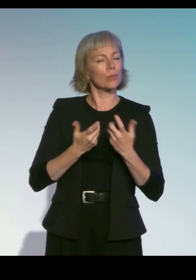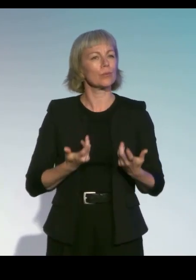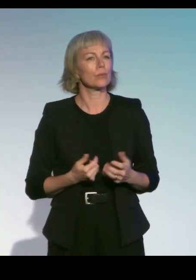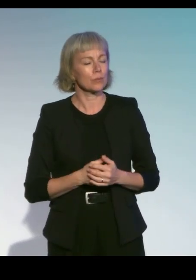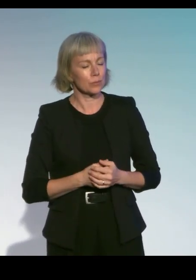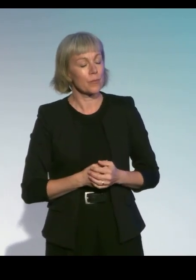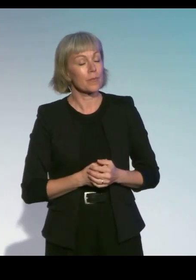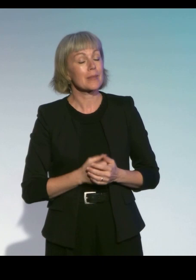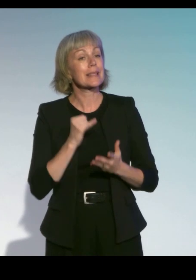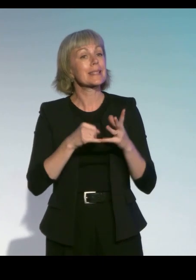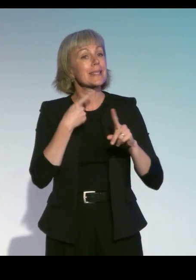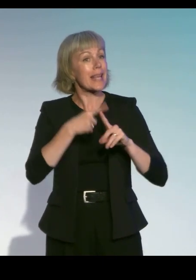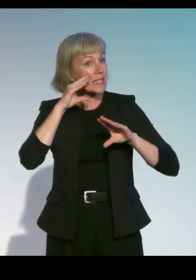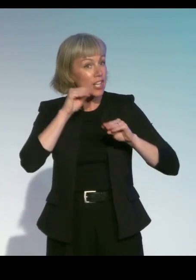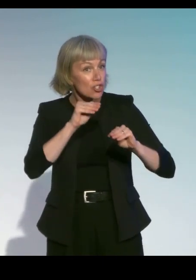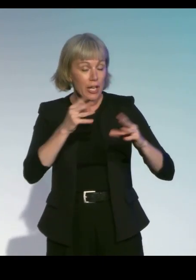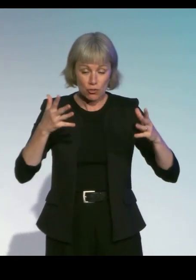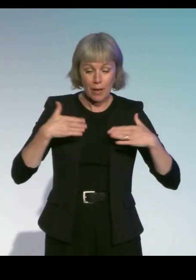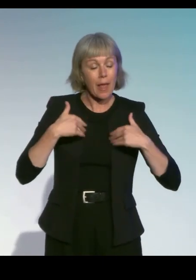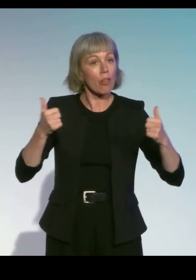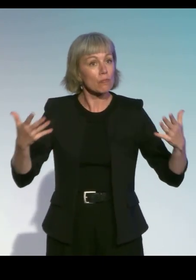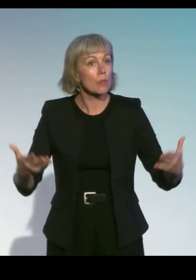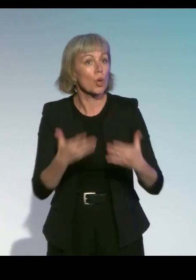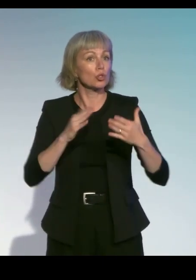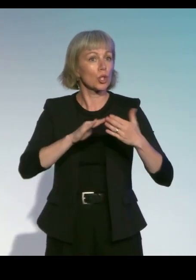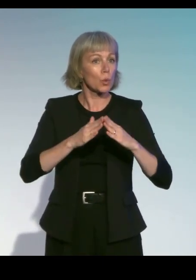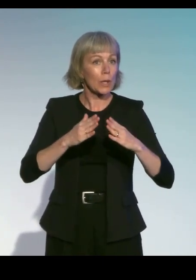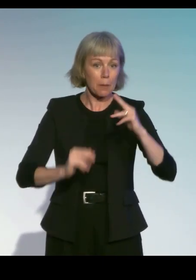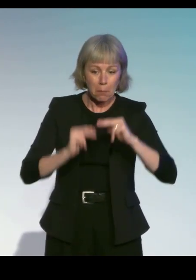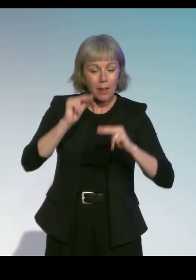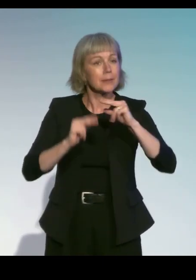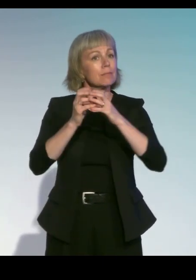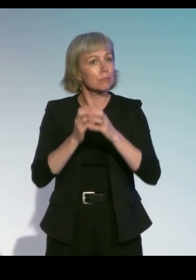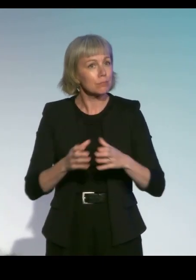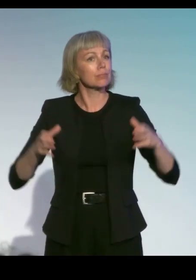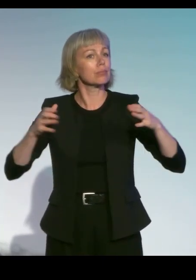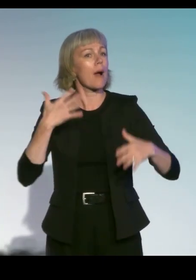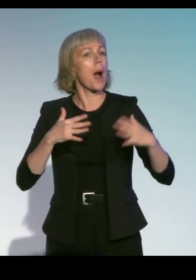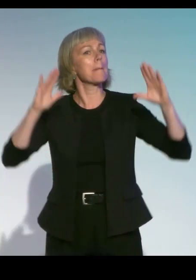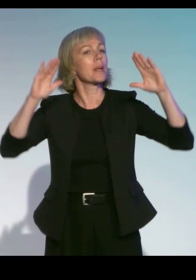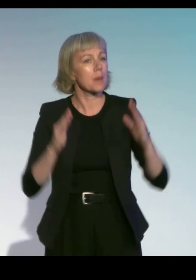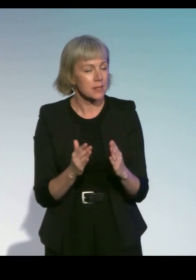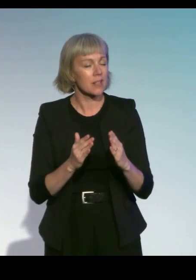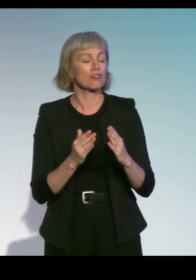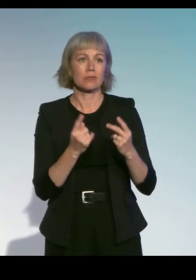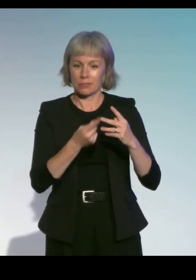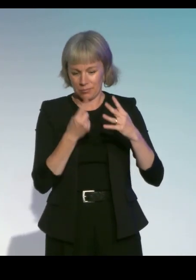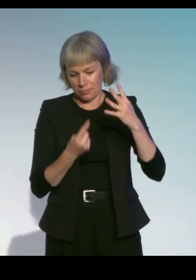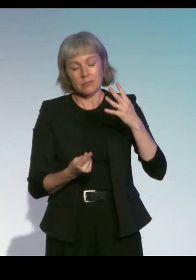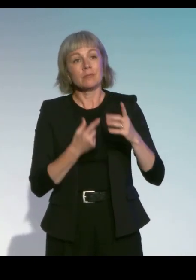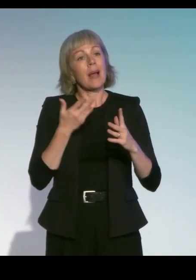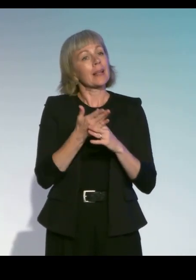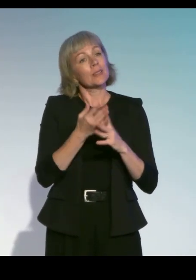that sex education and health promotion, community building, harm reduction material, access to information on